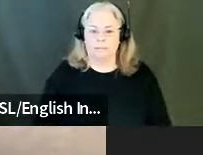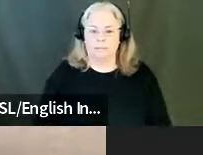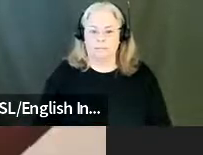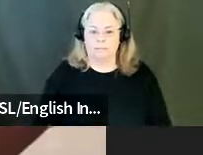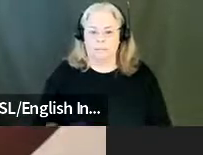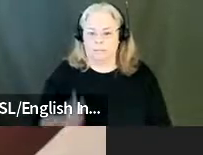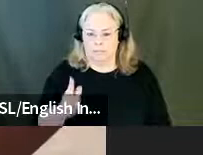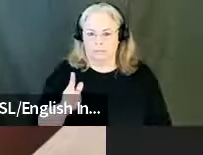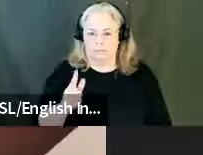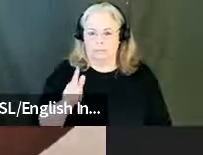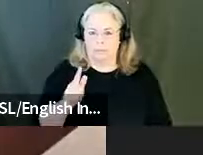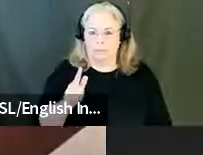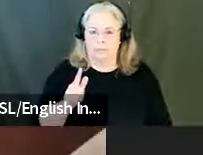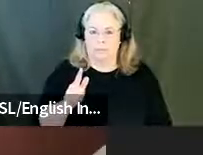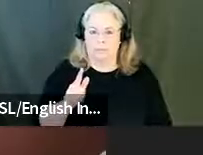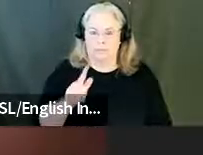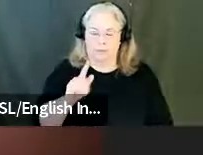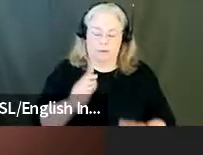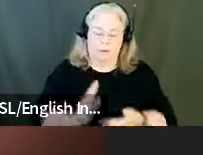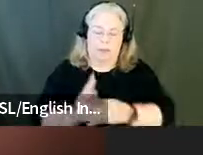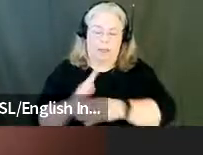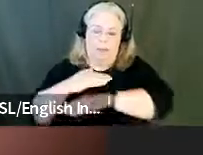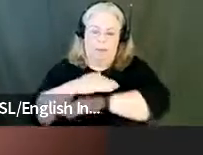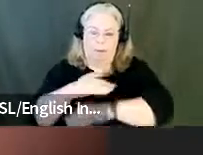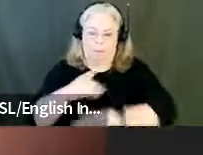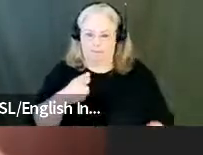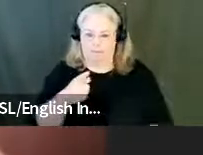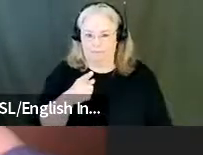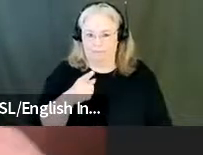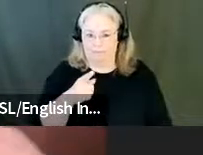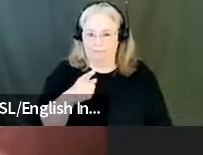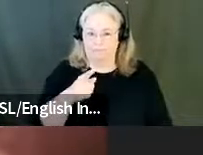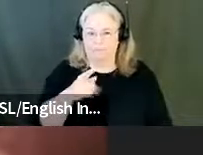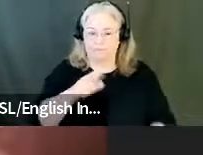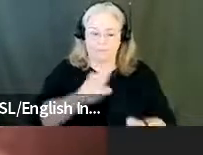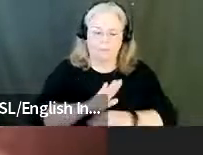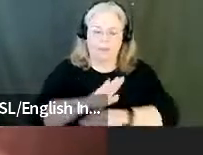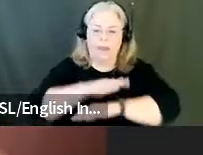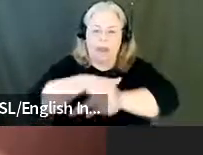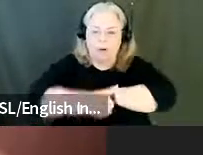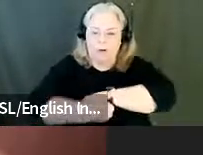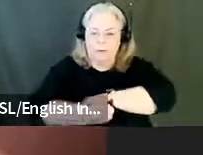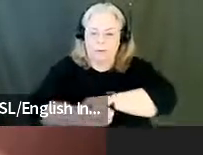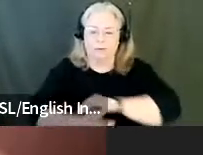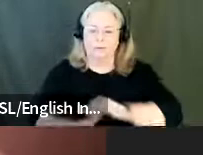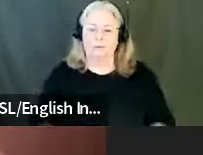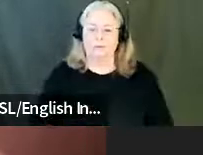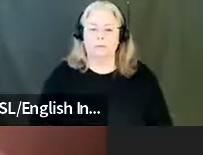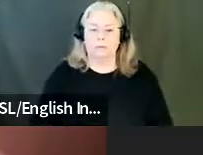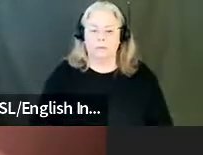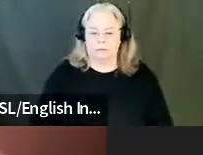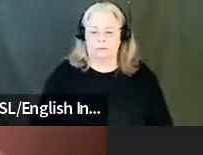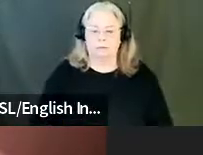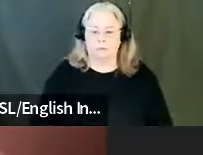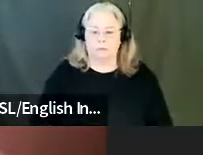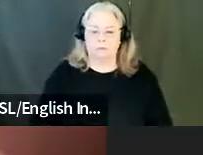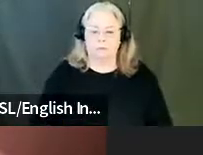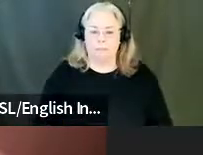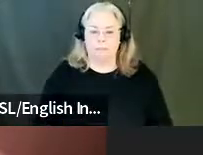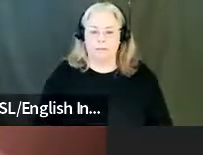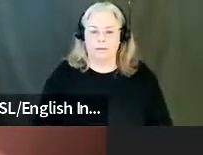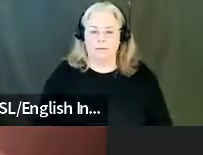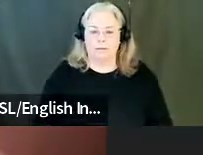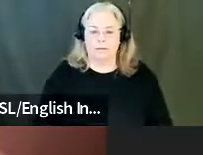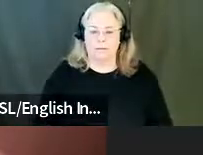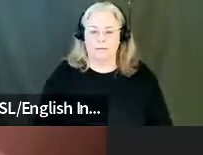going backwards and then above the wrist and then underneath the wrist. and then attaching